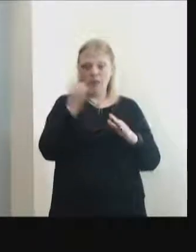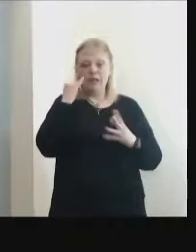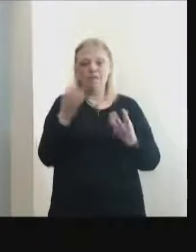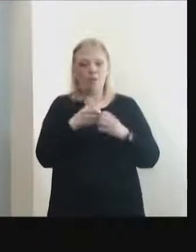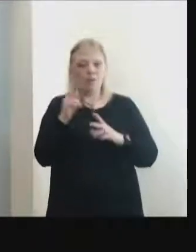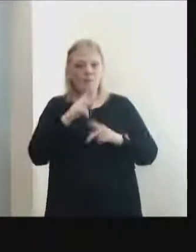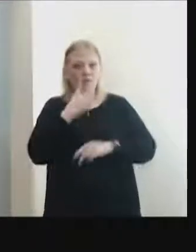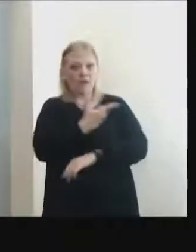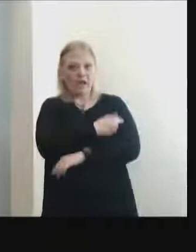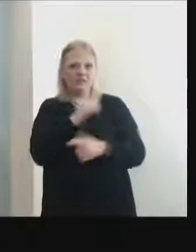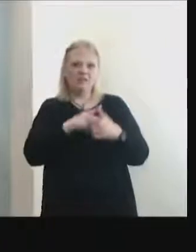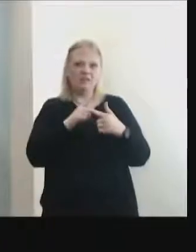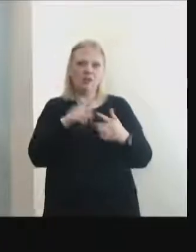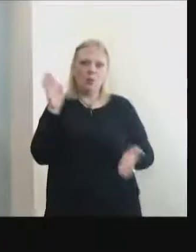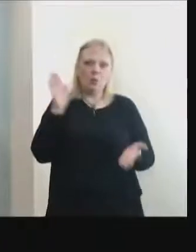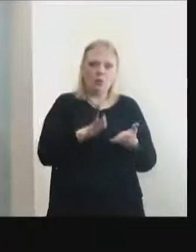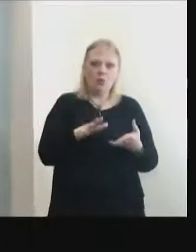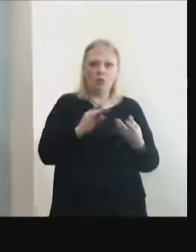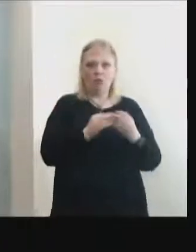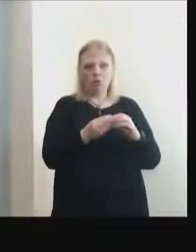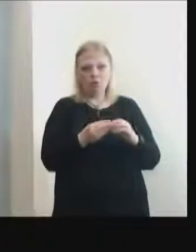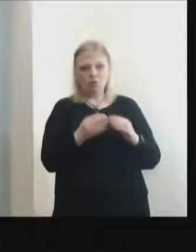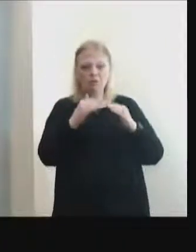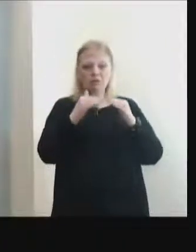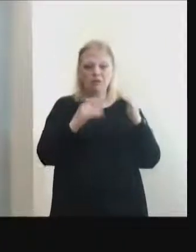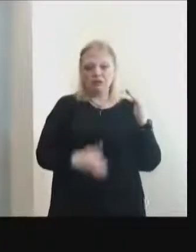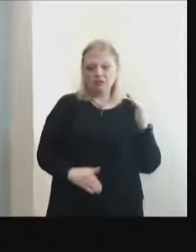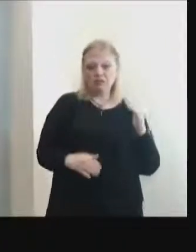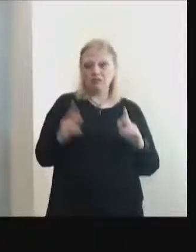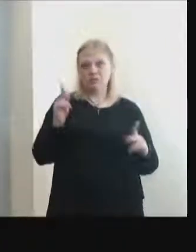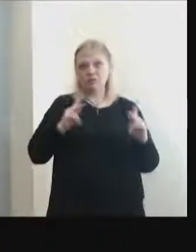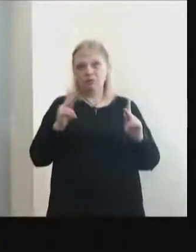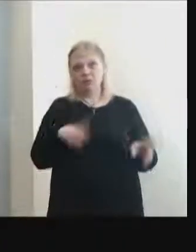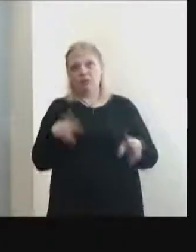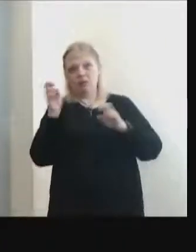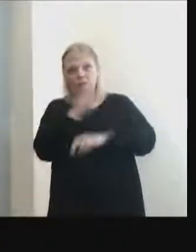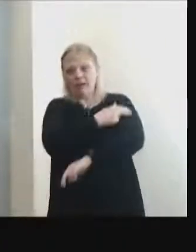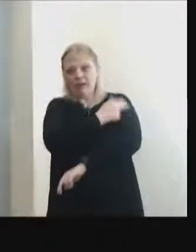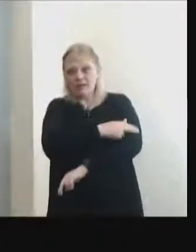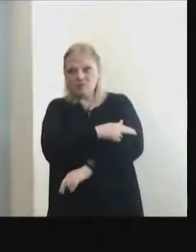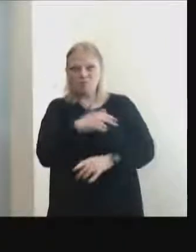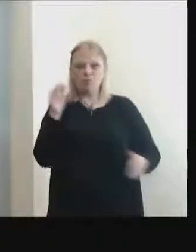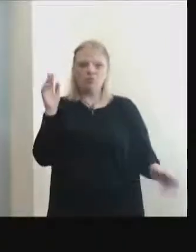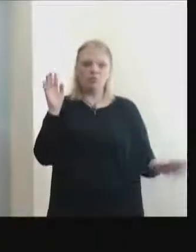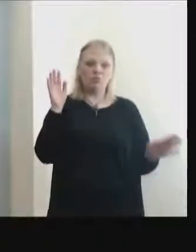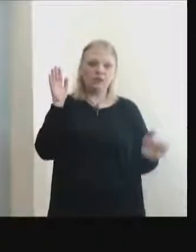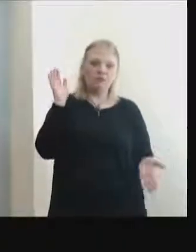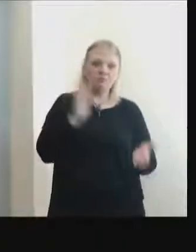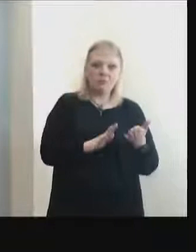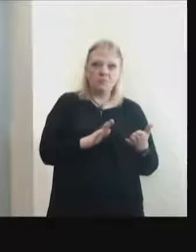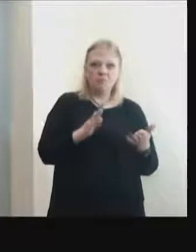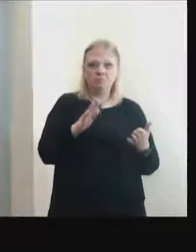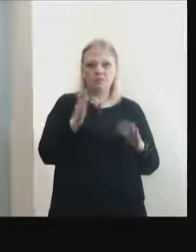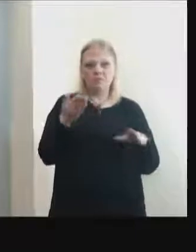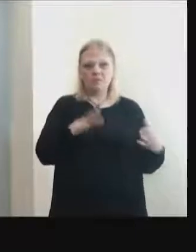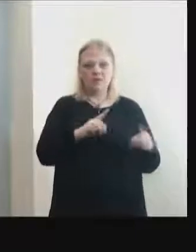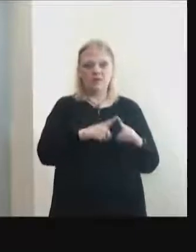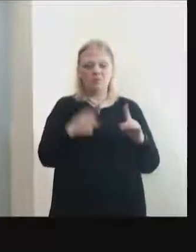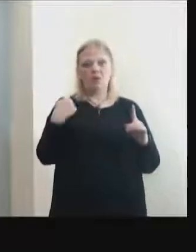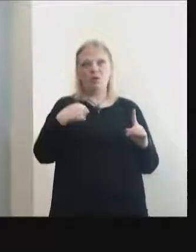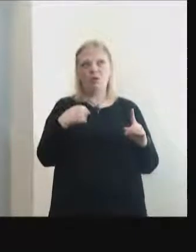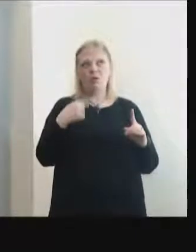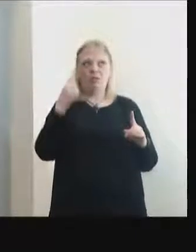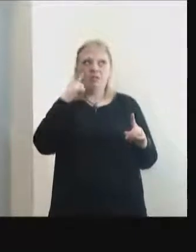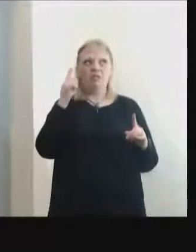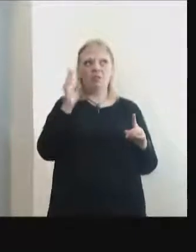there'll be lower numbers. There'll be less. That will mean less people in the hospital, less deaths. But I think it's going to be something that we have to live